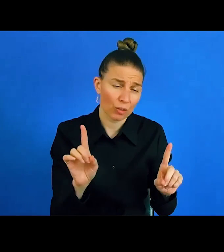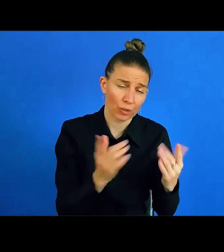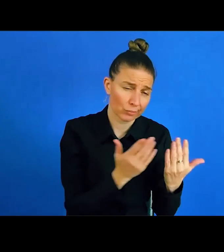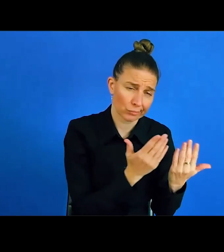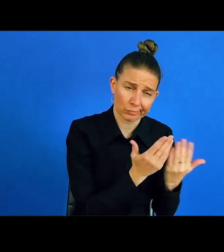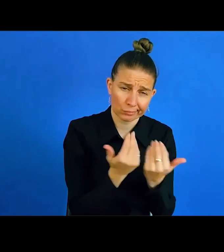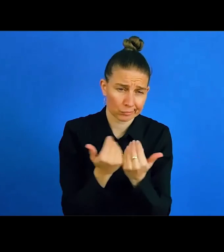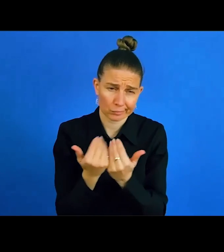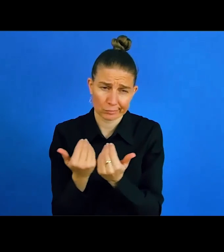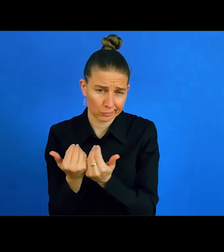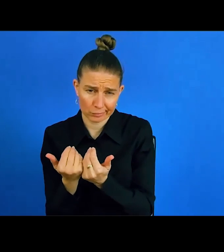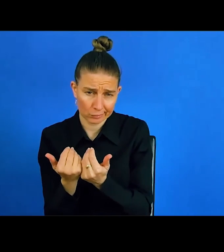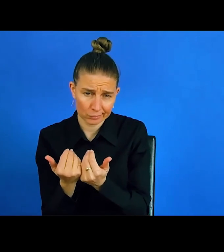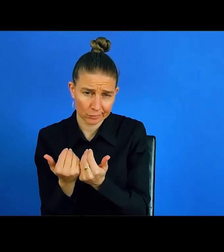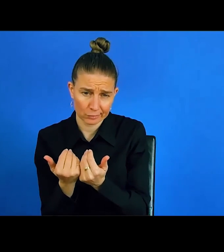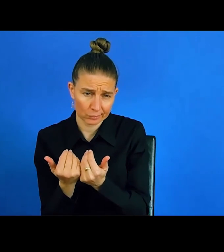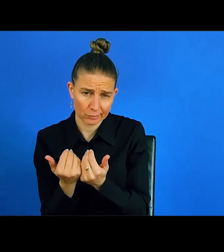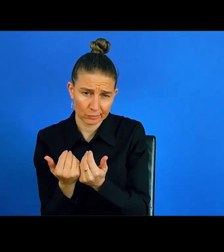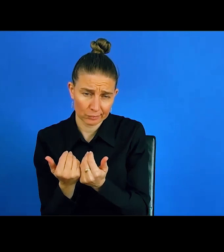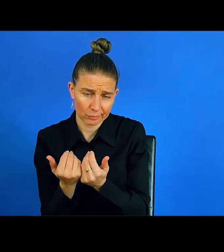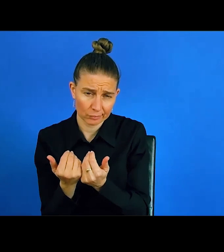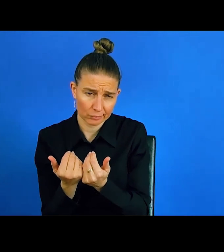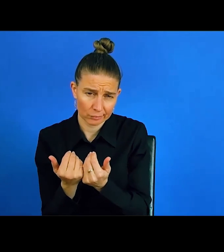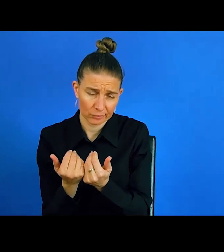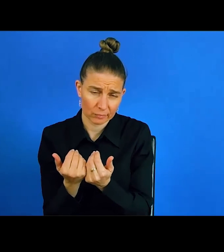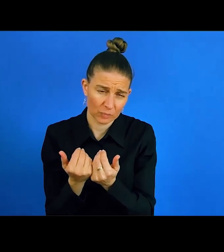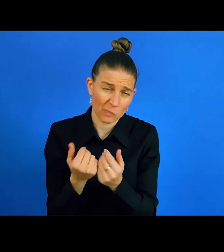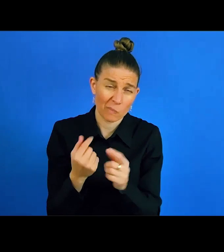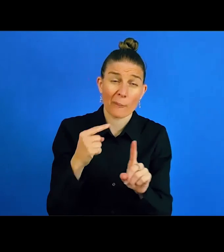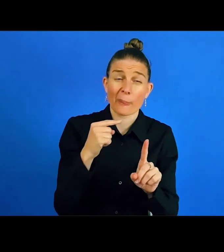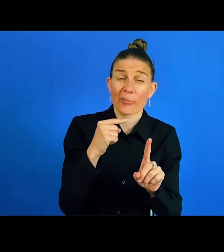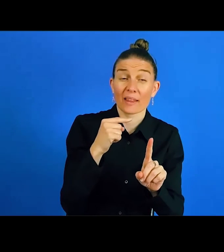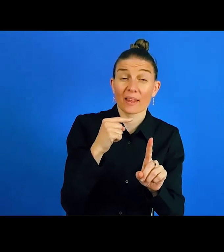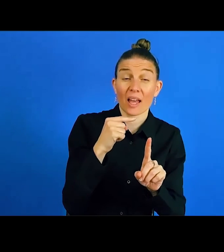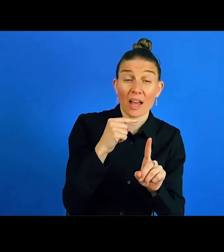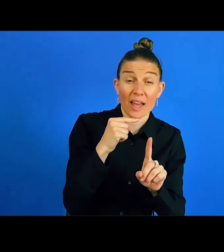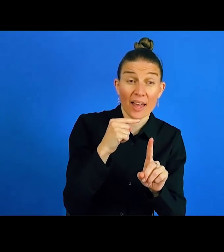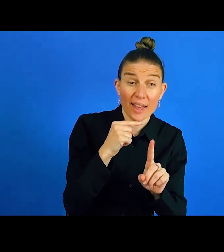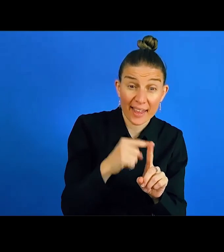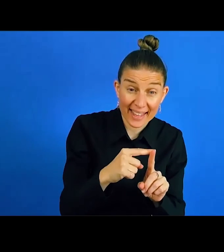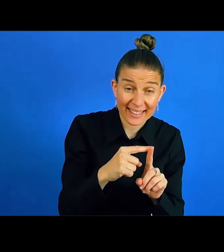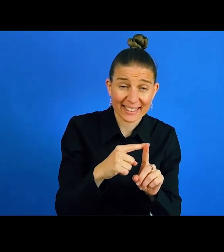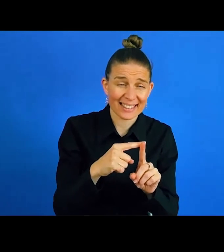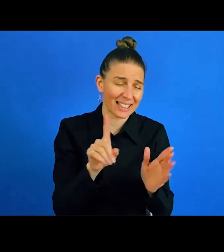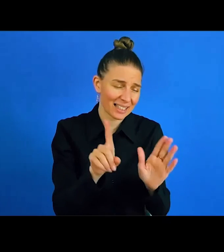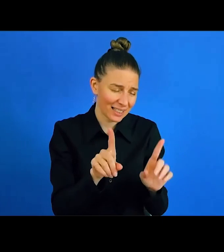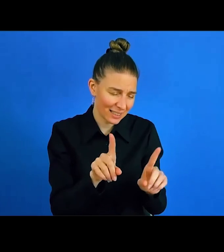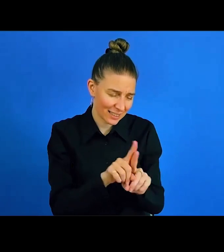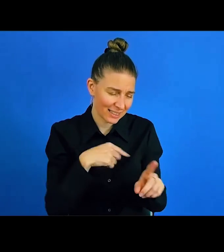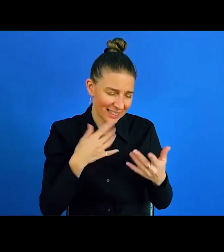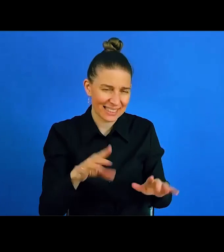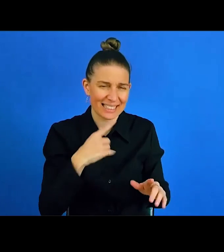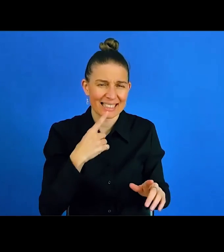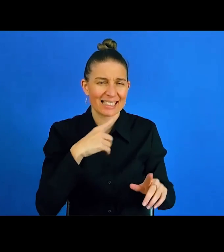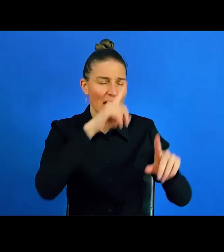disability status, or they are different concepts, definitions,